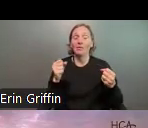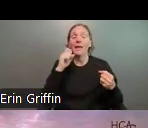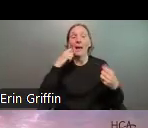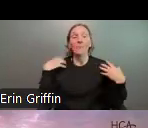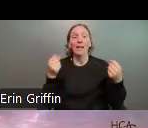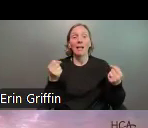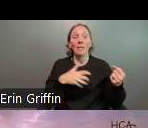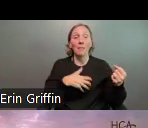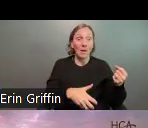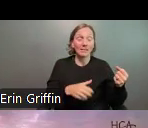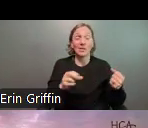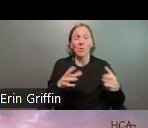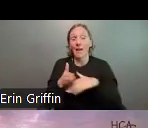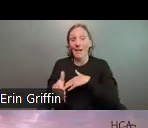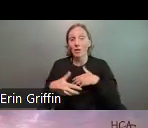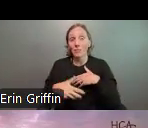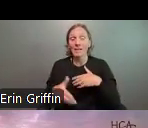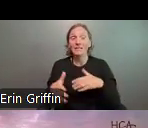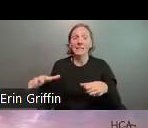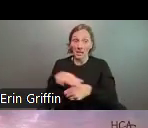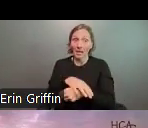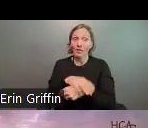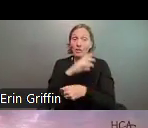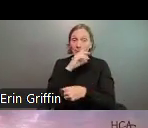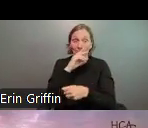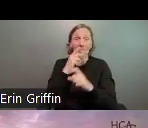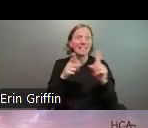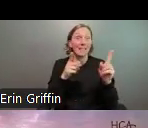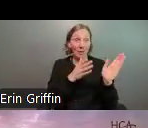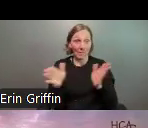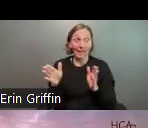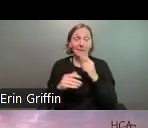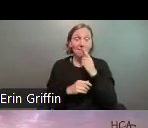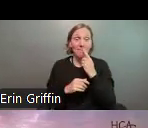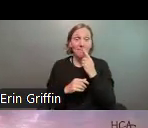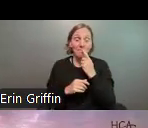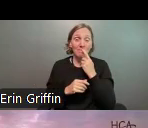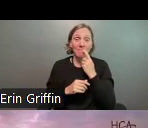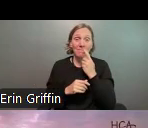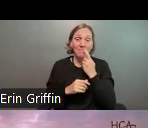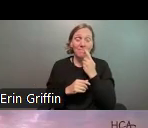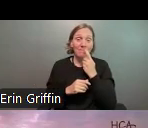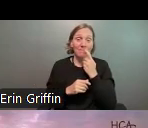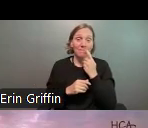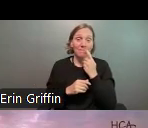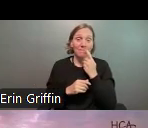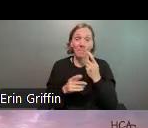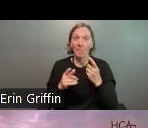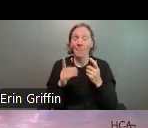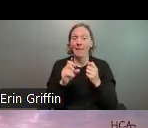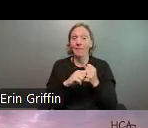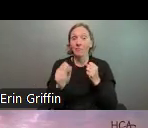coverage or after pregnancy coverage, whose the duration of that